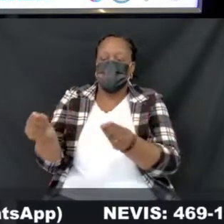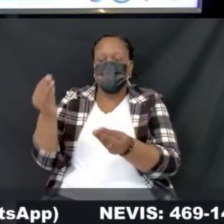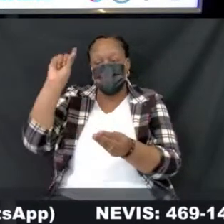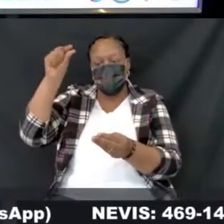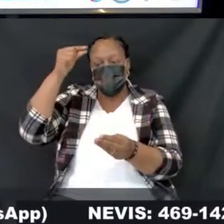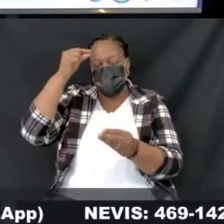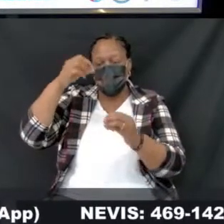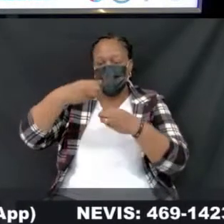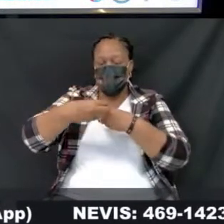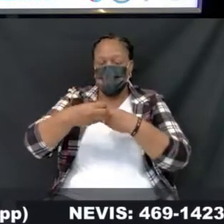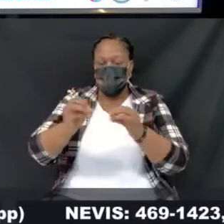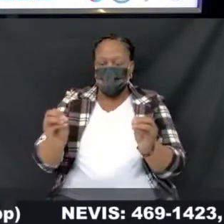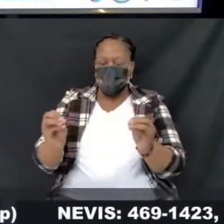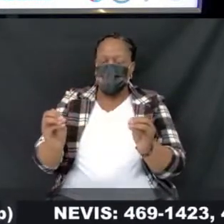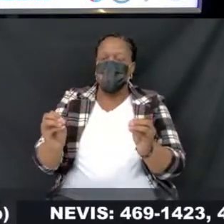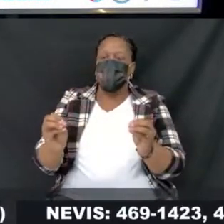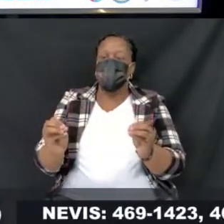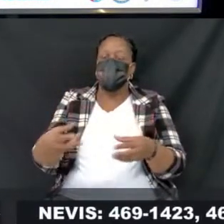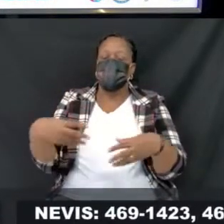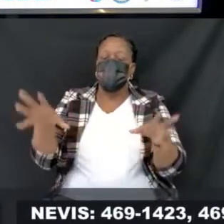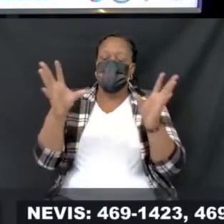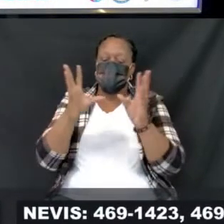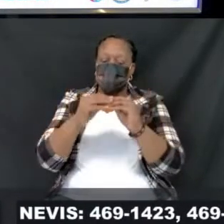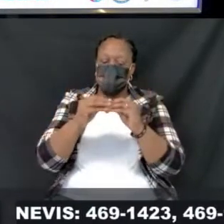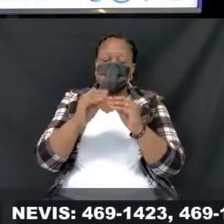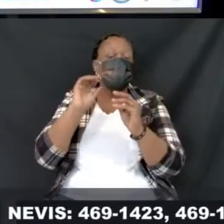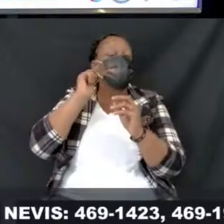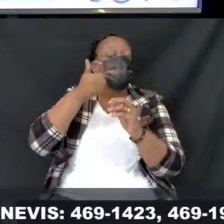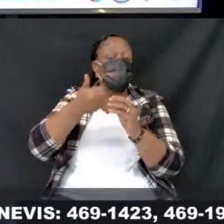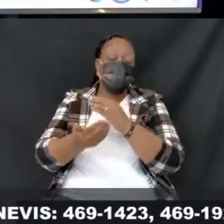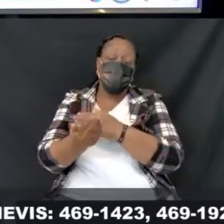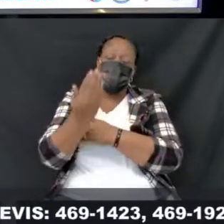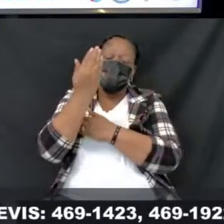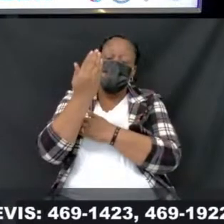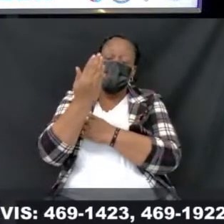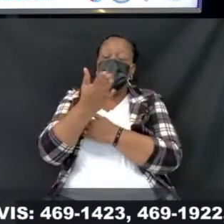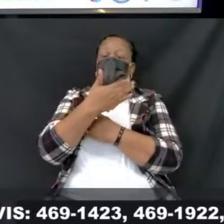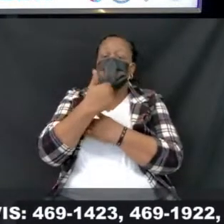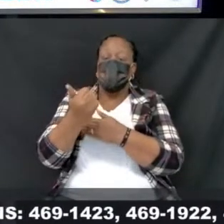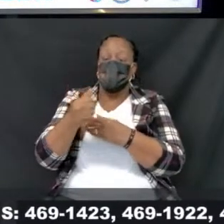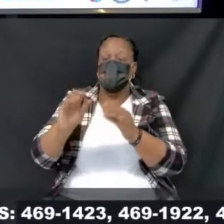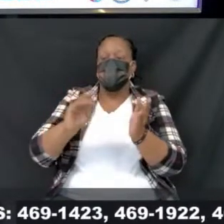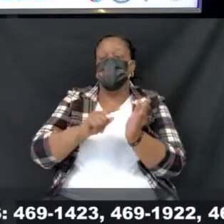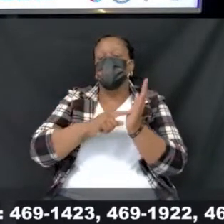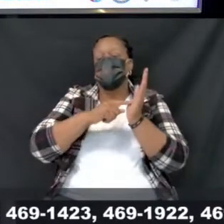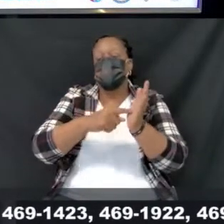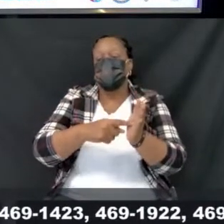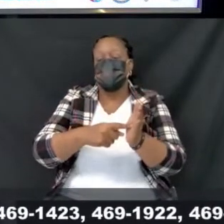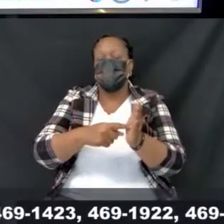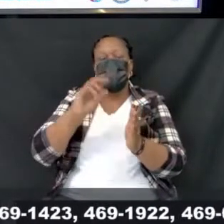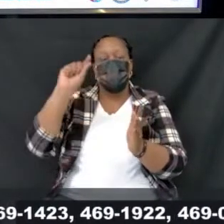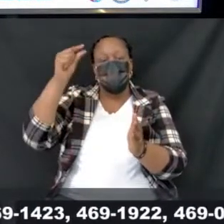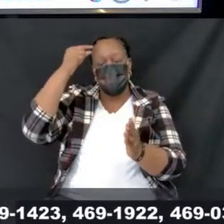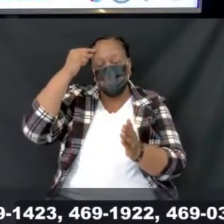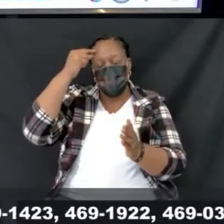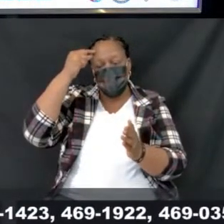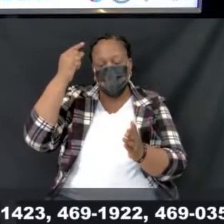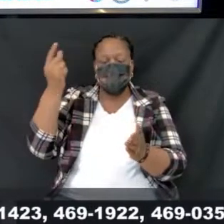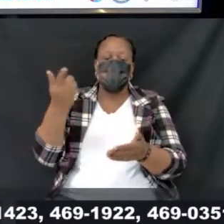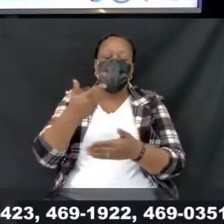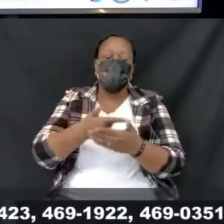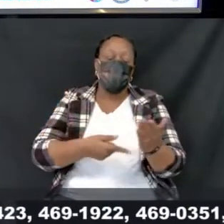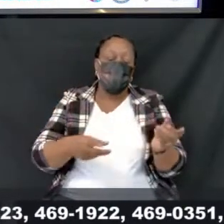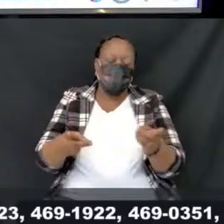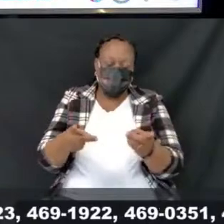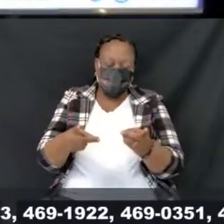hopefully by tomorrow morning, where we will meet at the Cabinet and make the presentation to get Cabinet's blessings on this, and